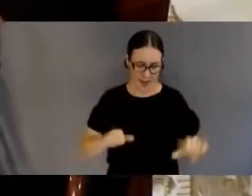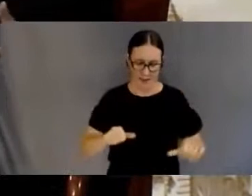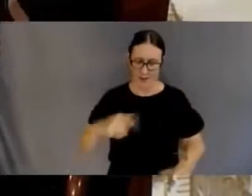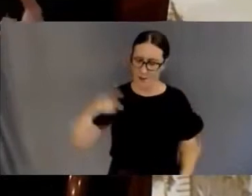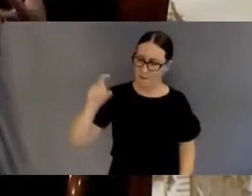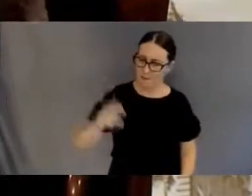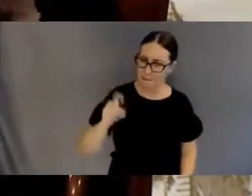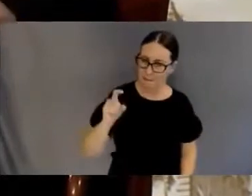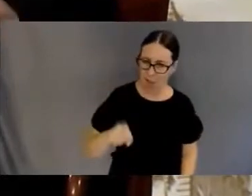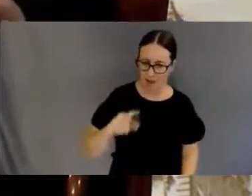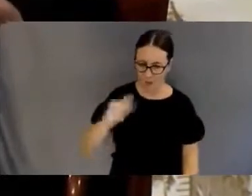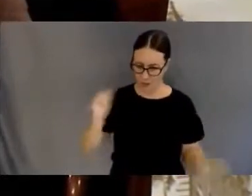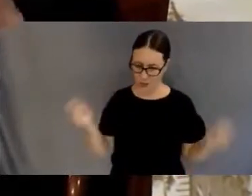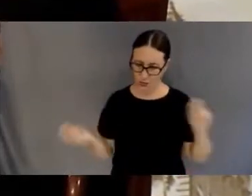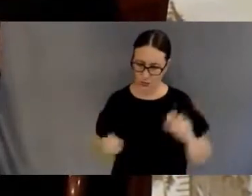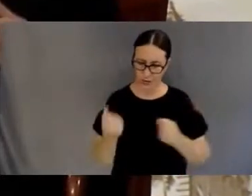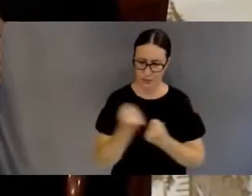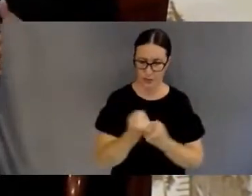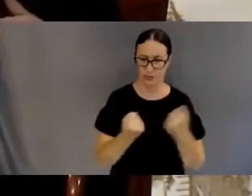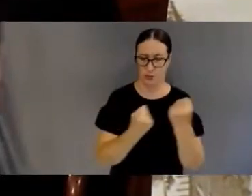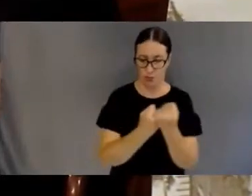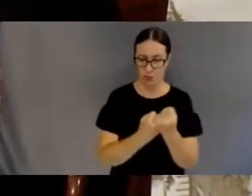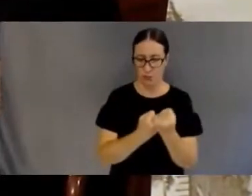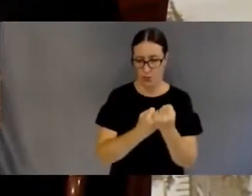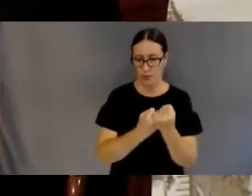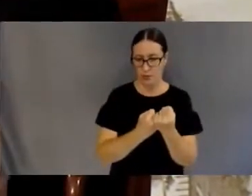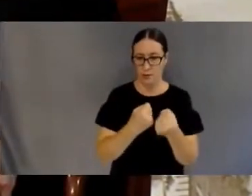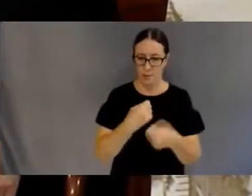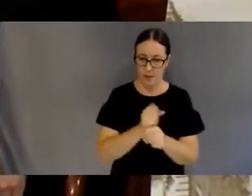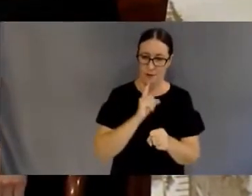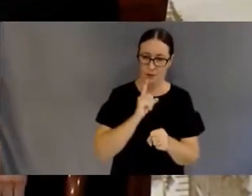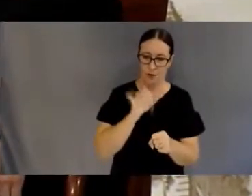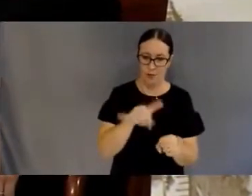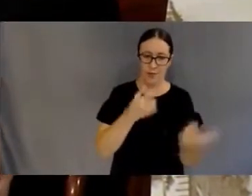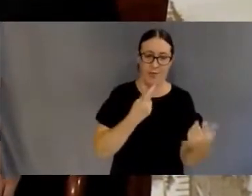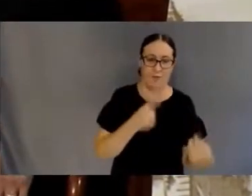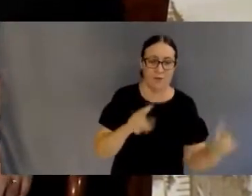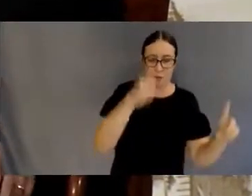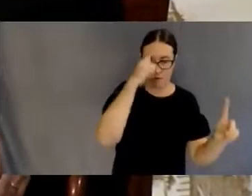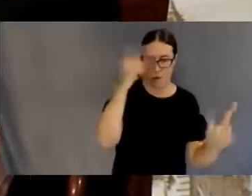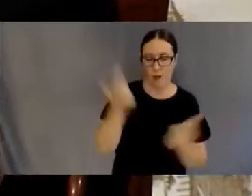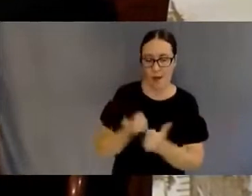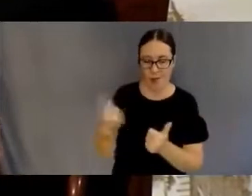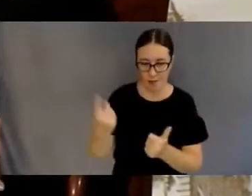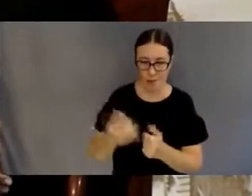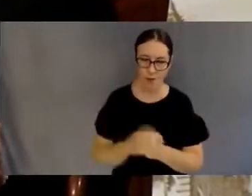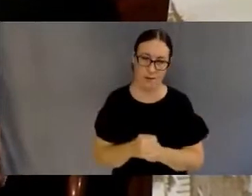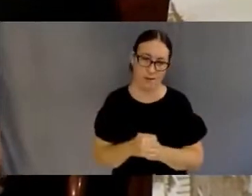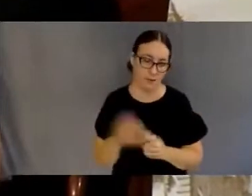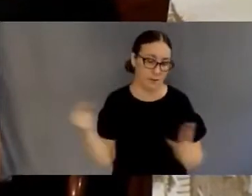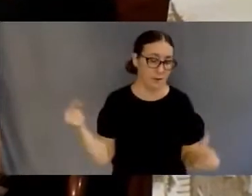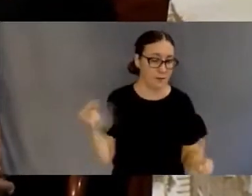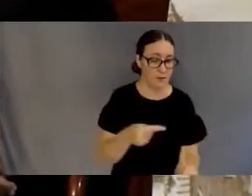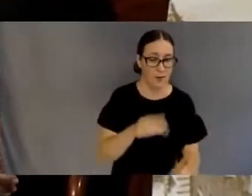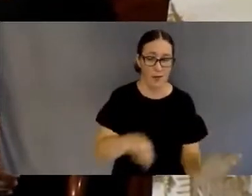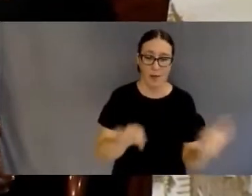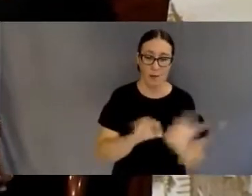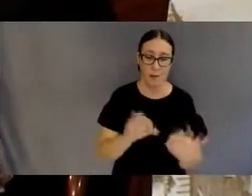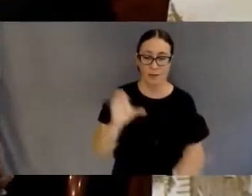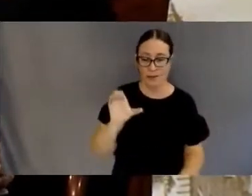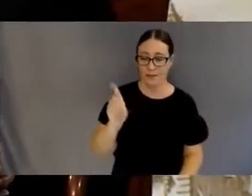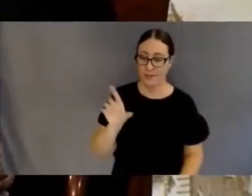must restructure these systems so that they work for everyone. And again, that brings us always back to the importance of